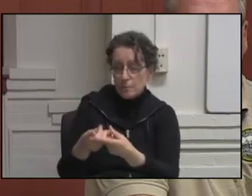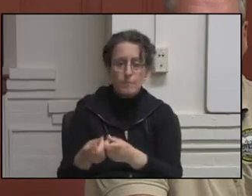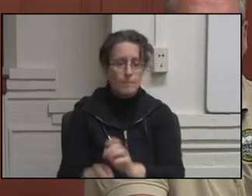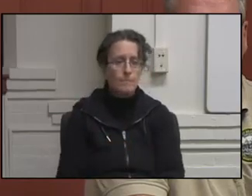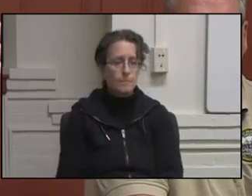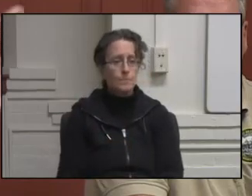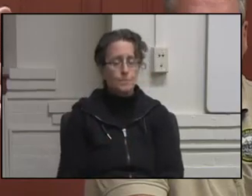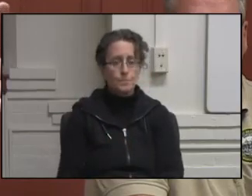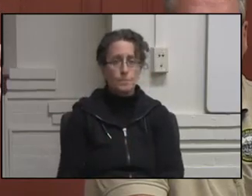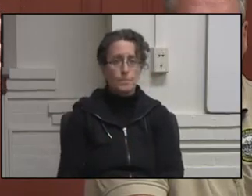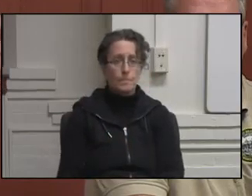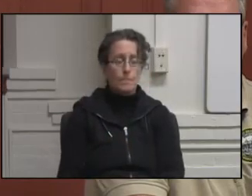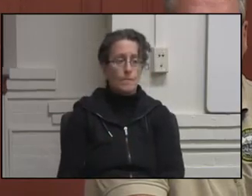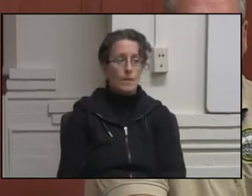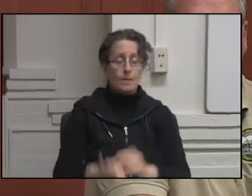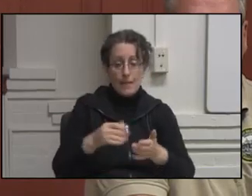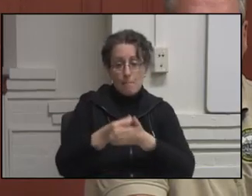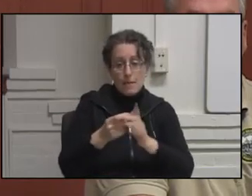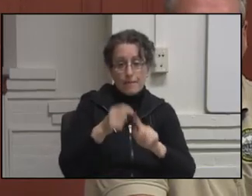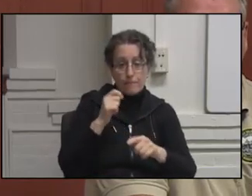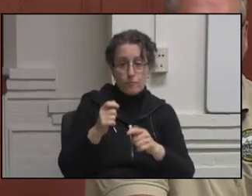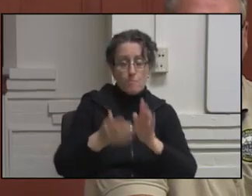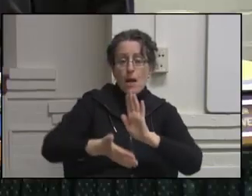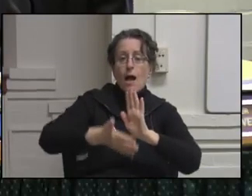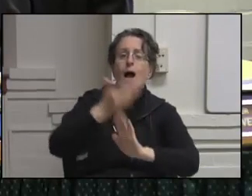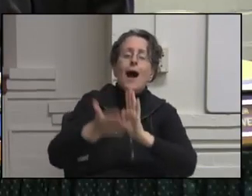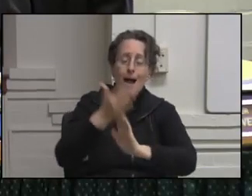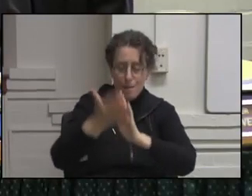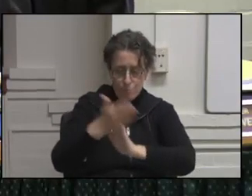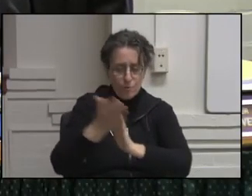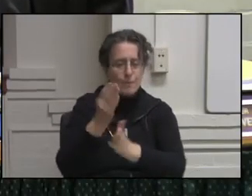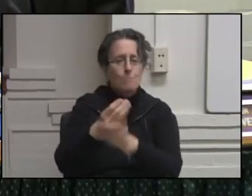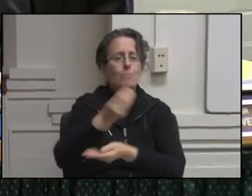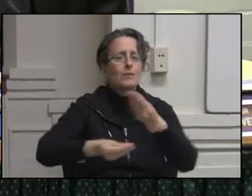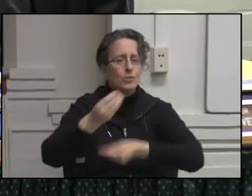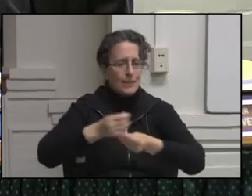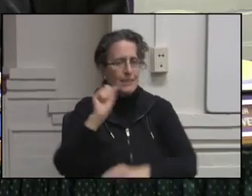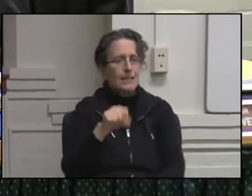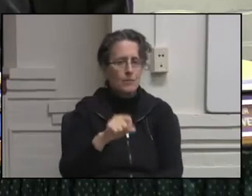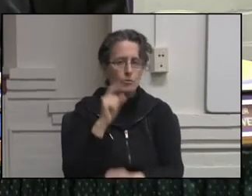that contribution will come out of the general fund? Out of the operating budget, the general fund, that's correct.